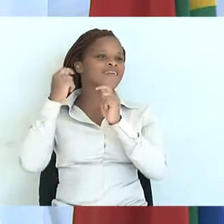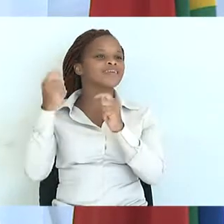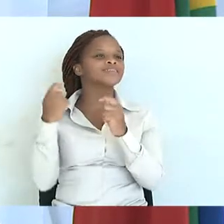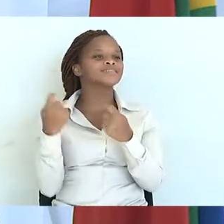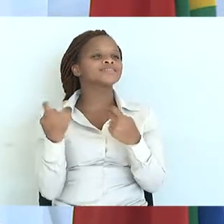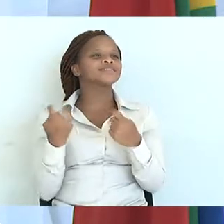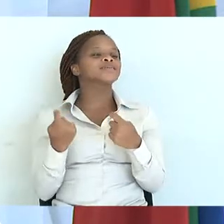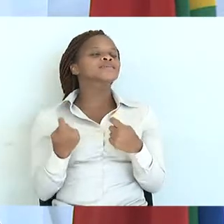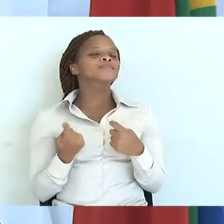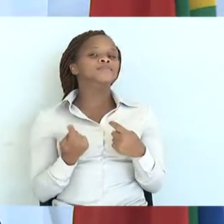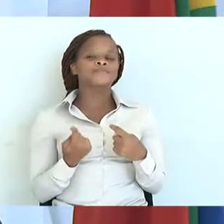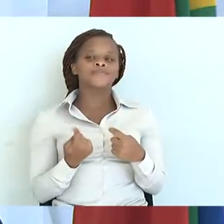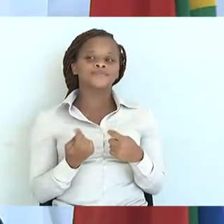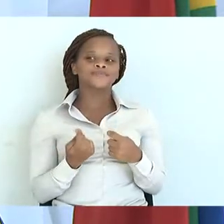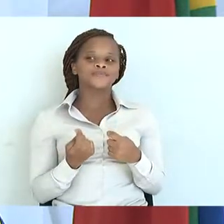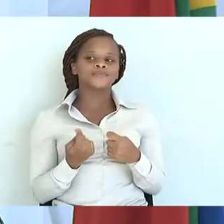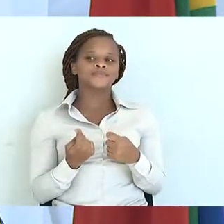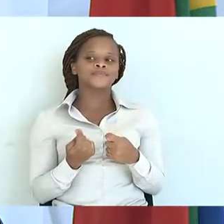event.